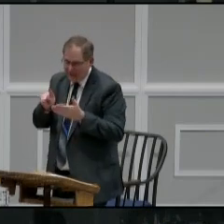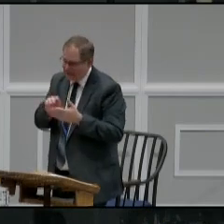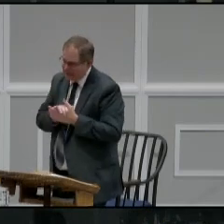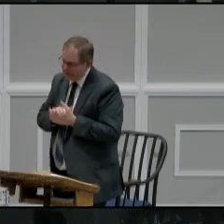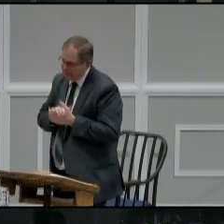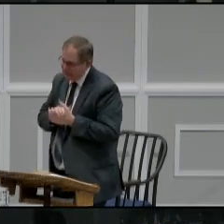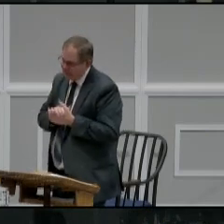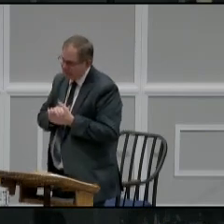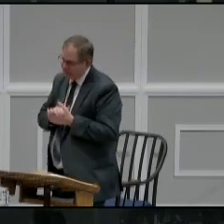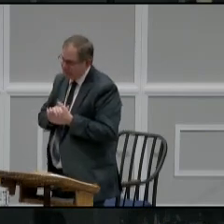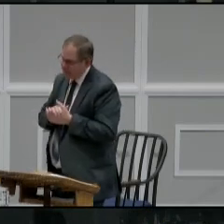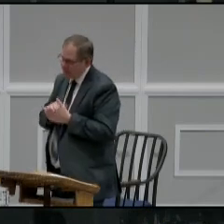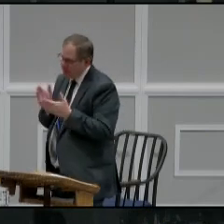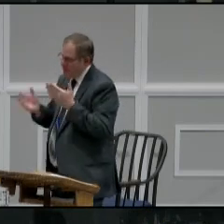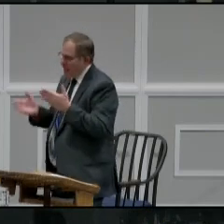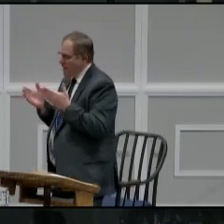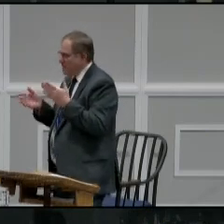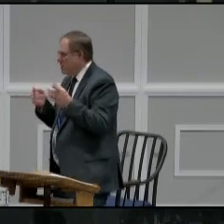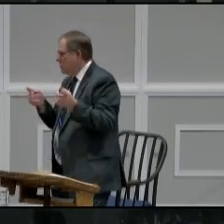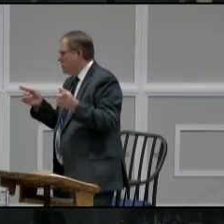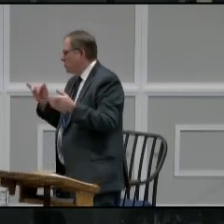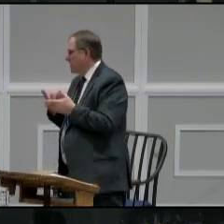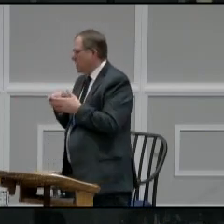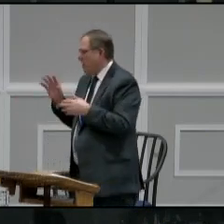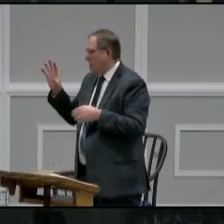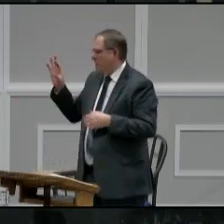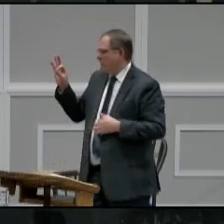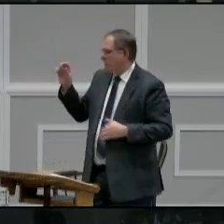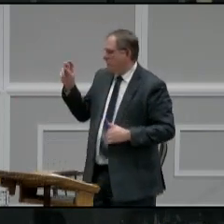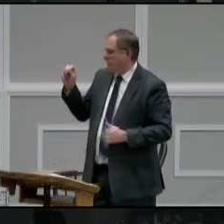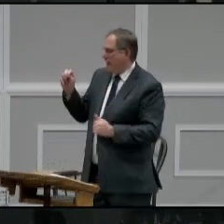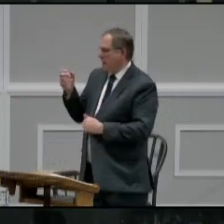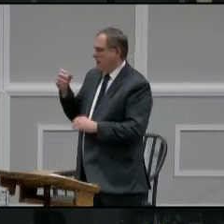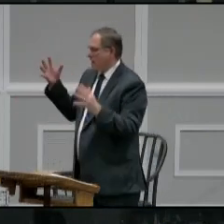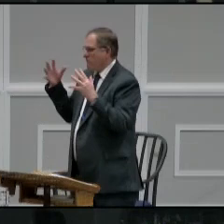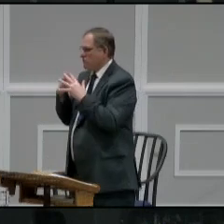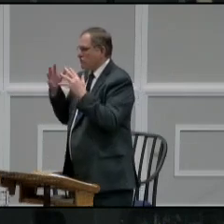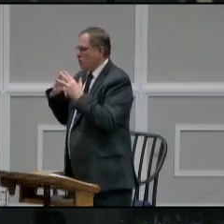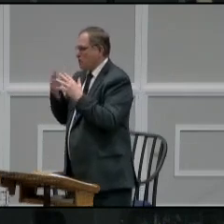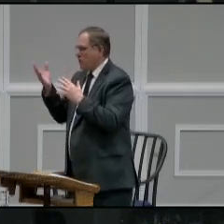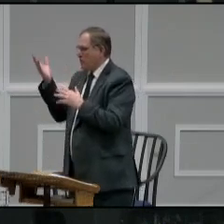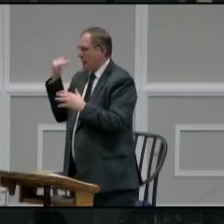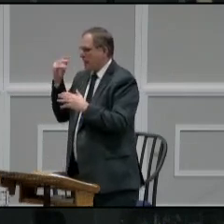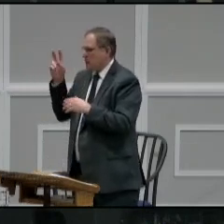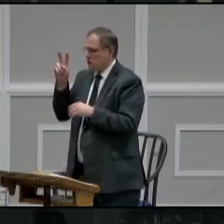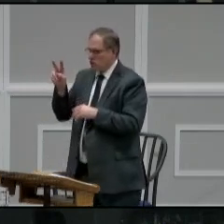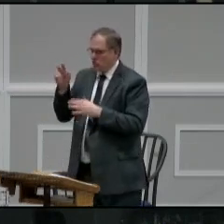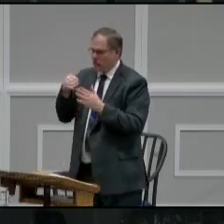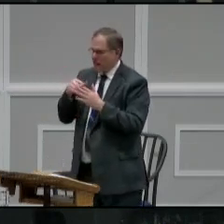For those of you who may be football fans, back in 2022,